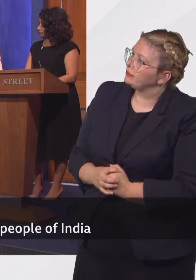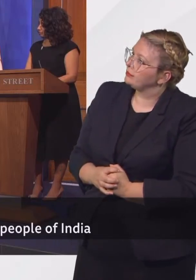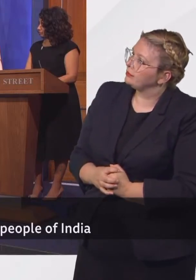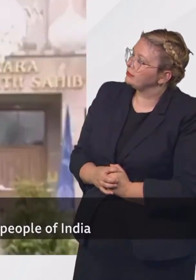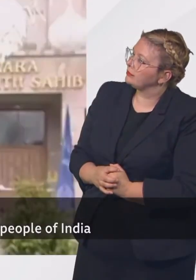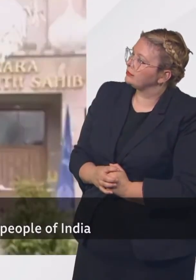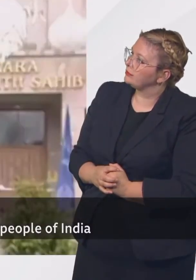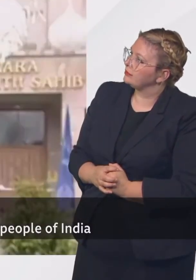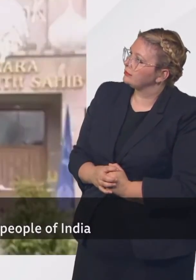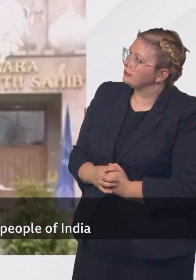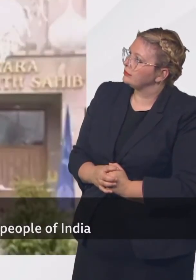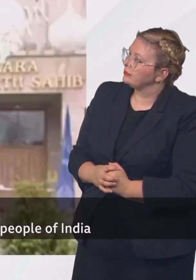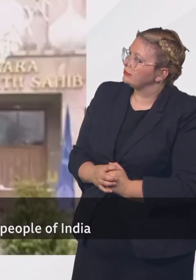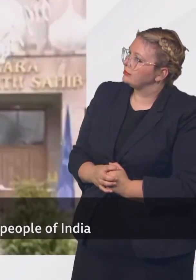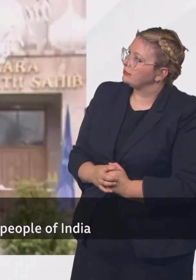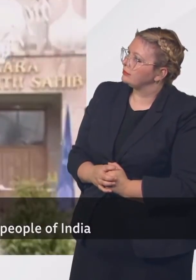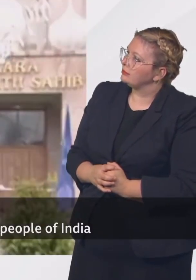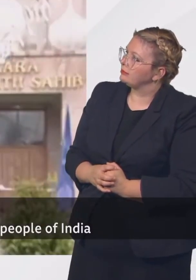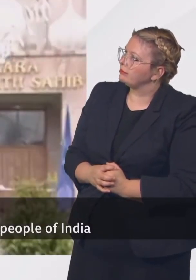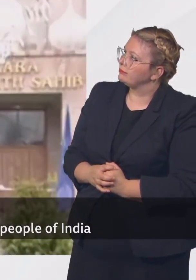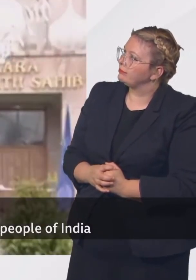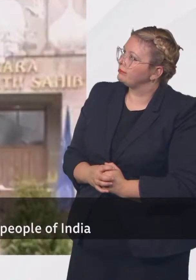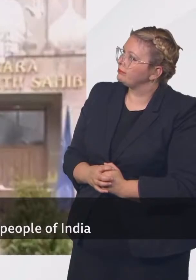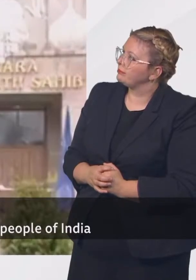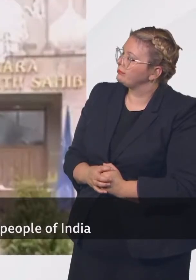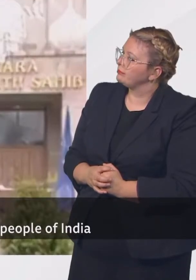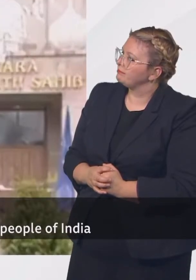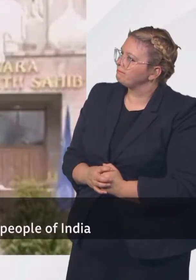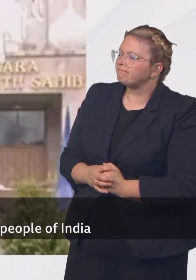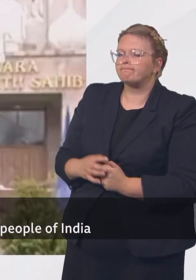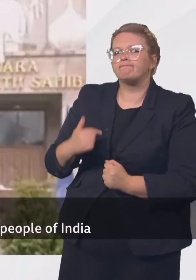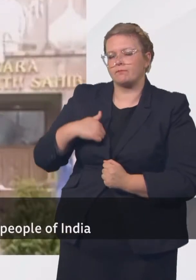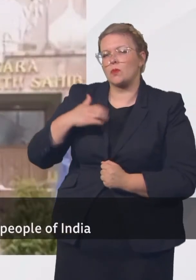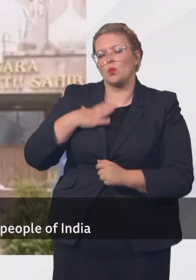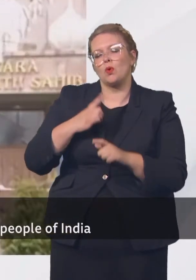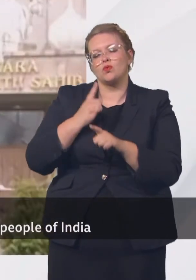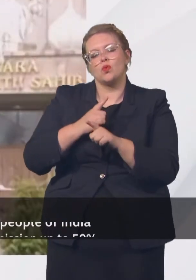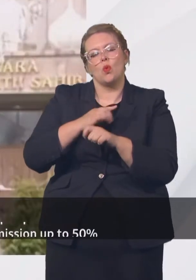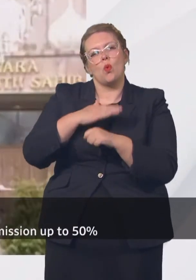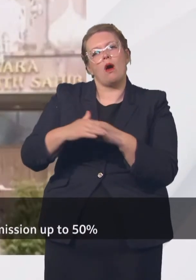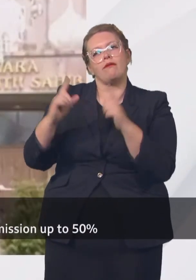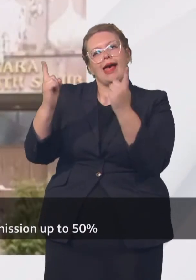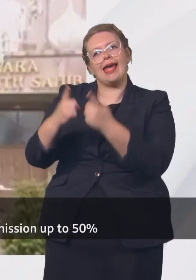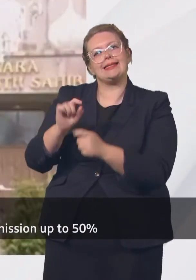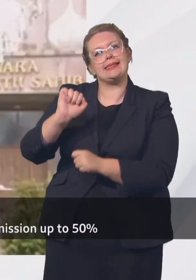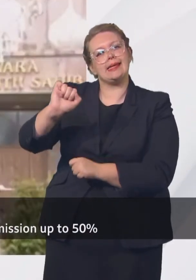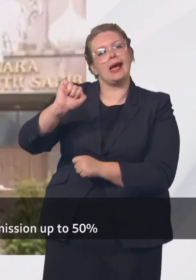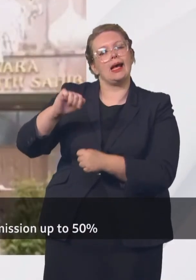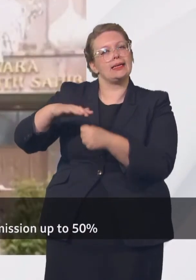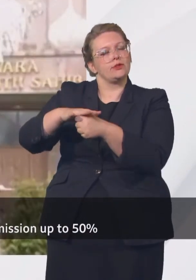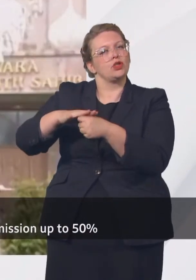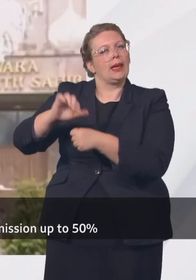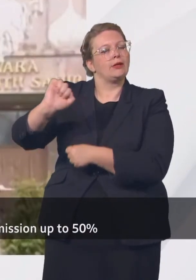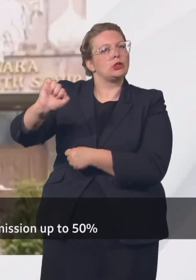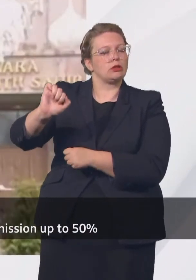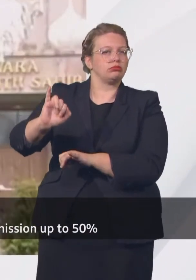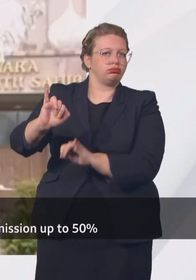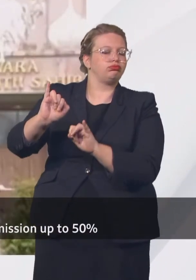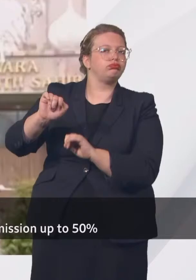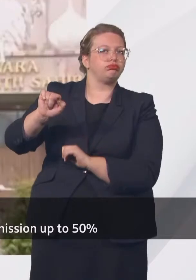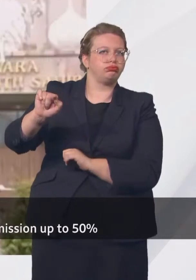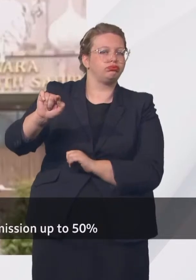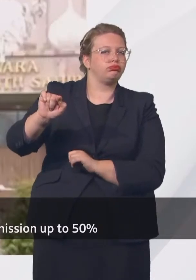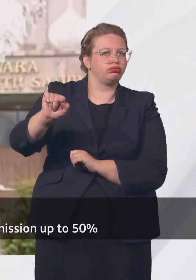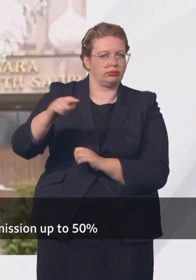Mr. Hancock, I want to come to the situation in India, which is distressing millions of people in this country as well. I'm sure the oxygen